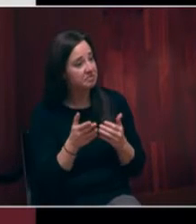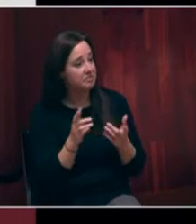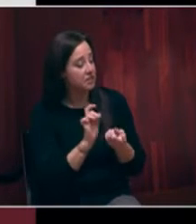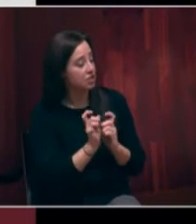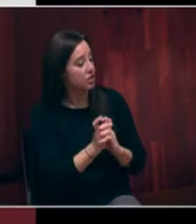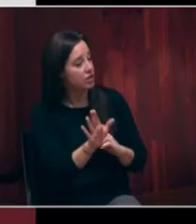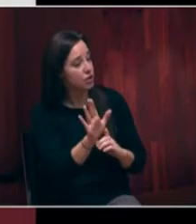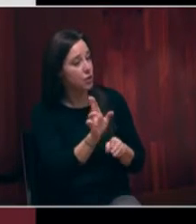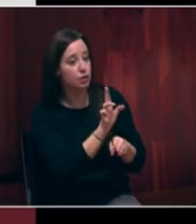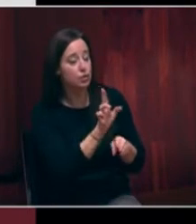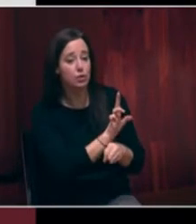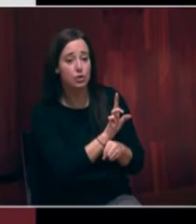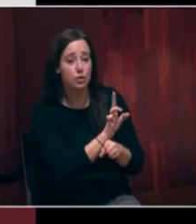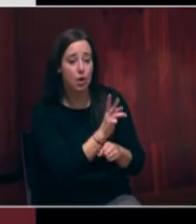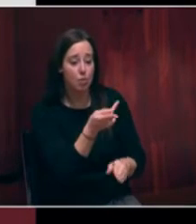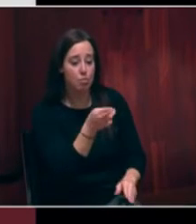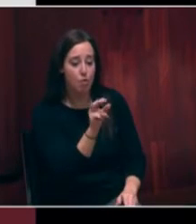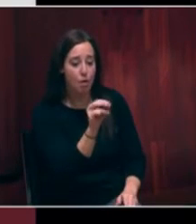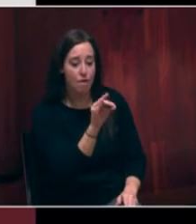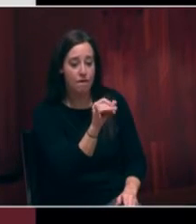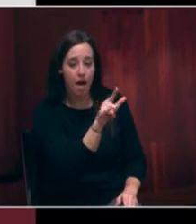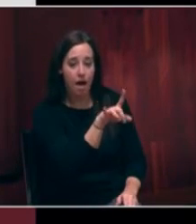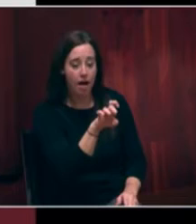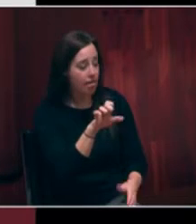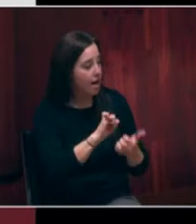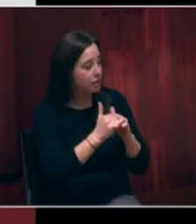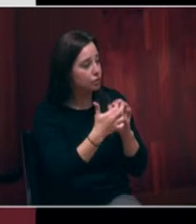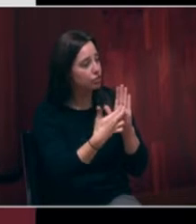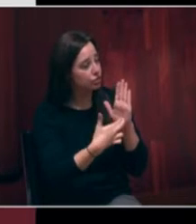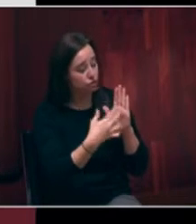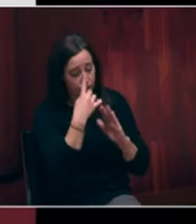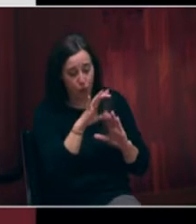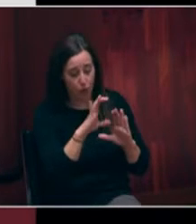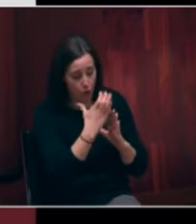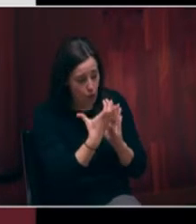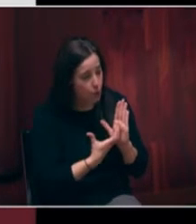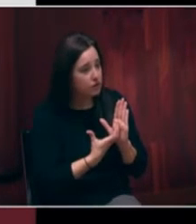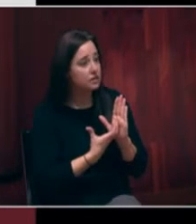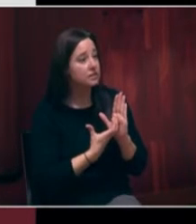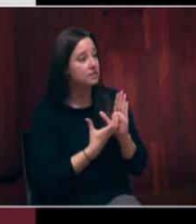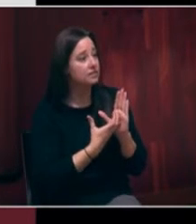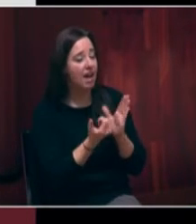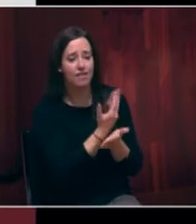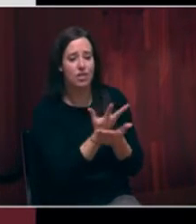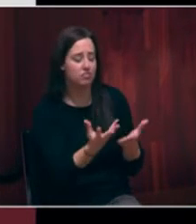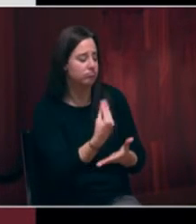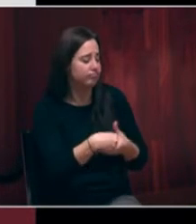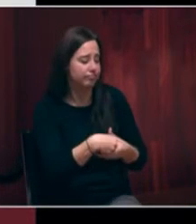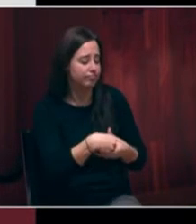your user profile, how to register for a course, all that's in that section. And let us know if